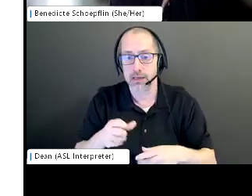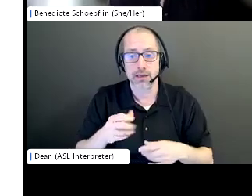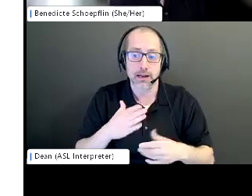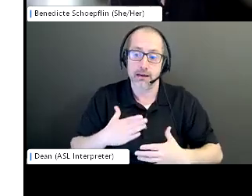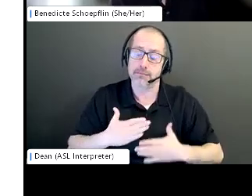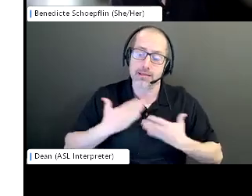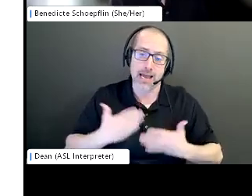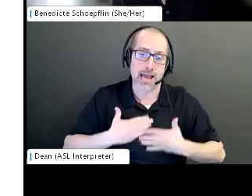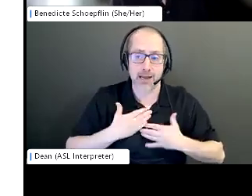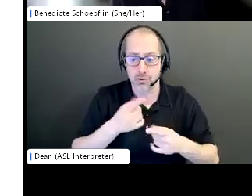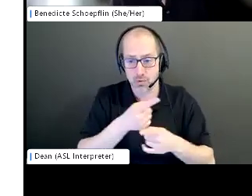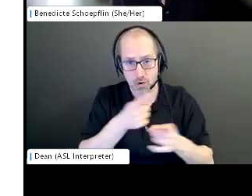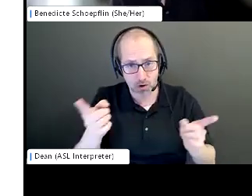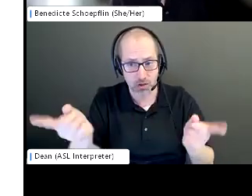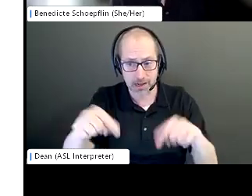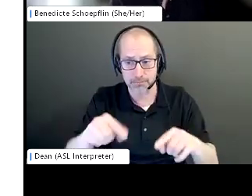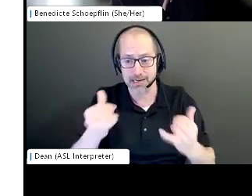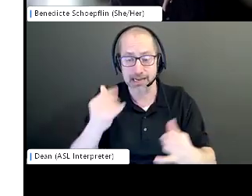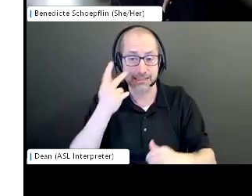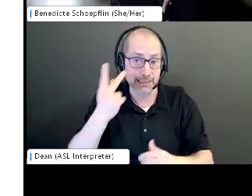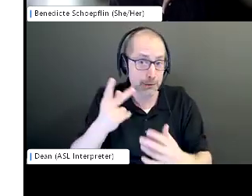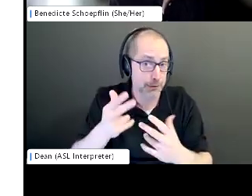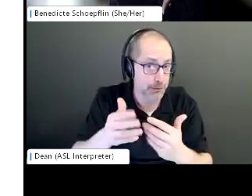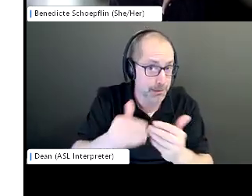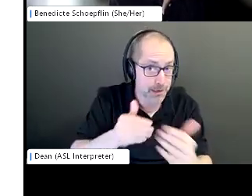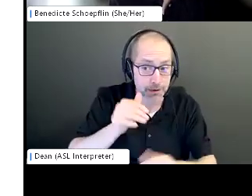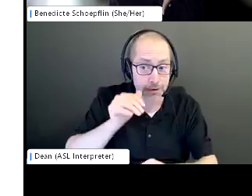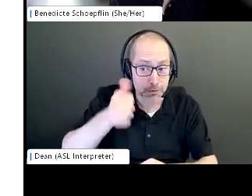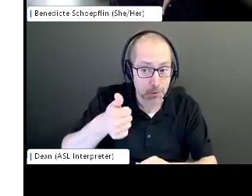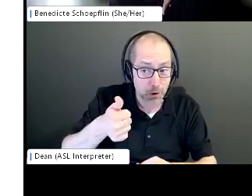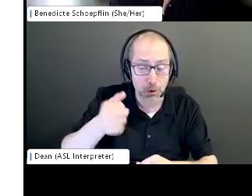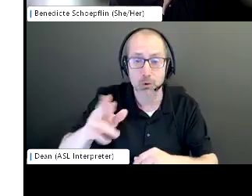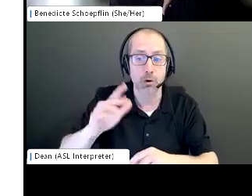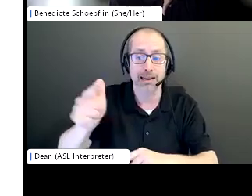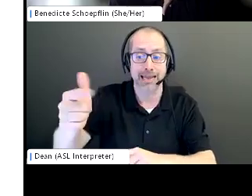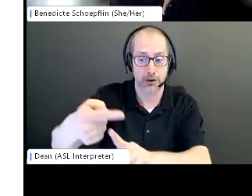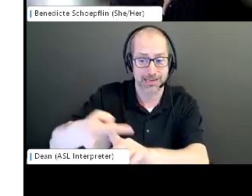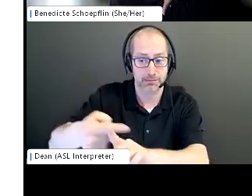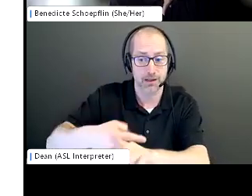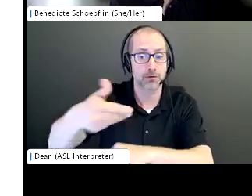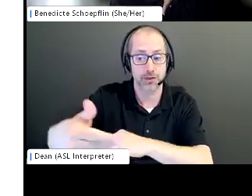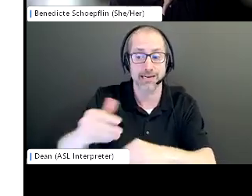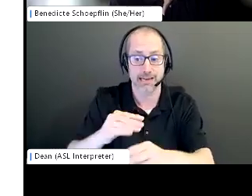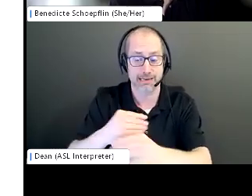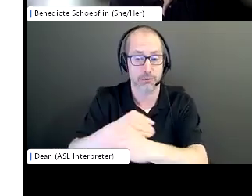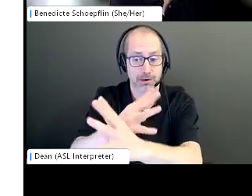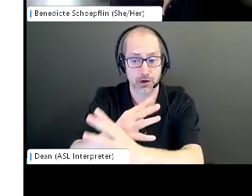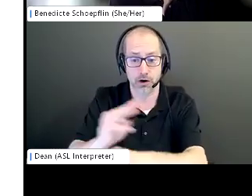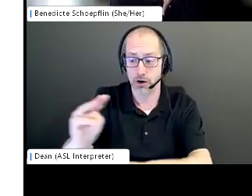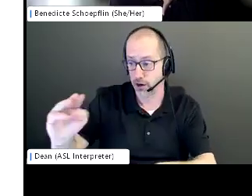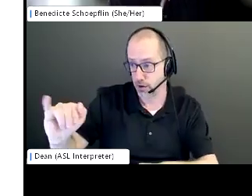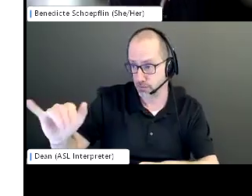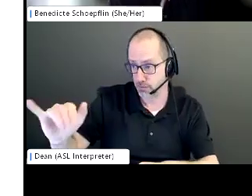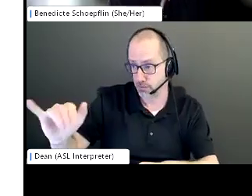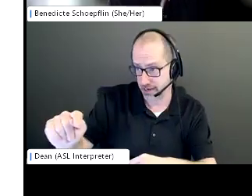today. We'll see you hopefully either tomorrow or later this month for our next webinars. And Margaret, again, thank you for